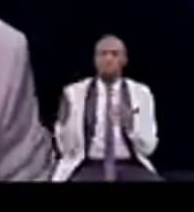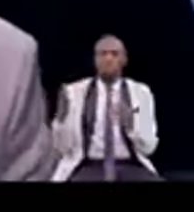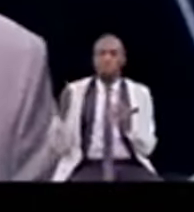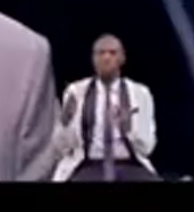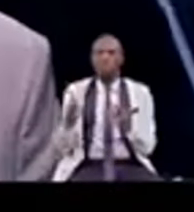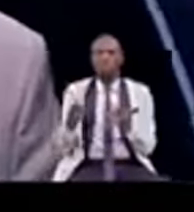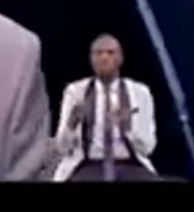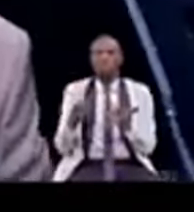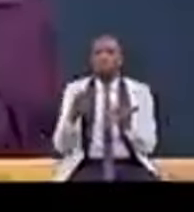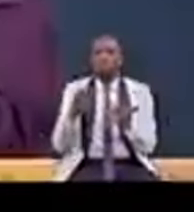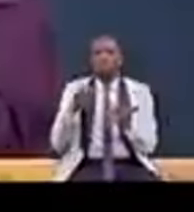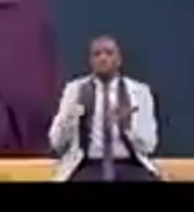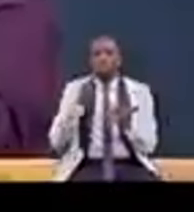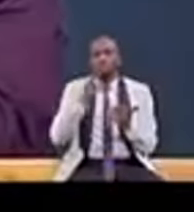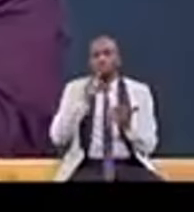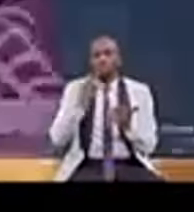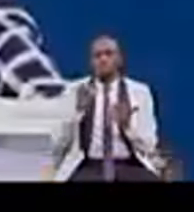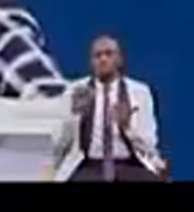+234 915 444 9263.